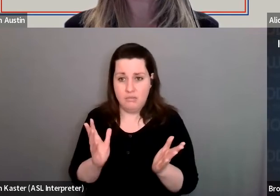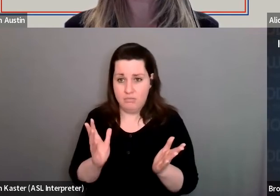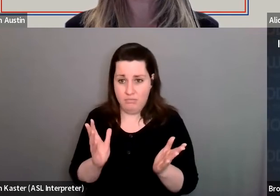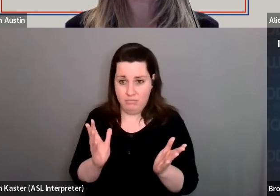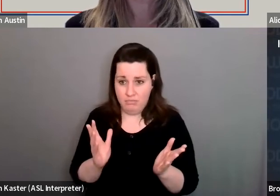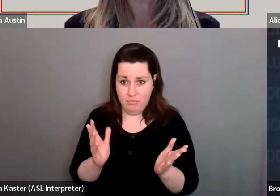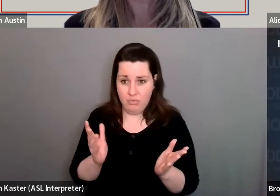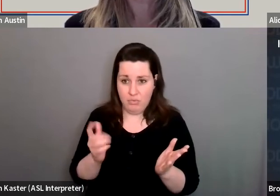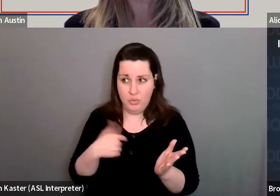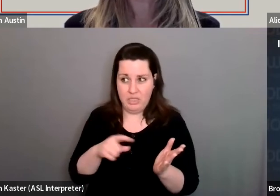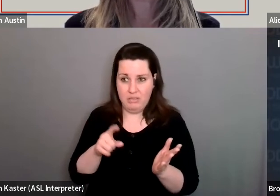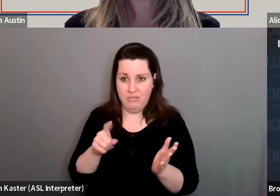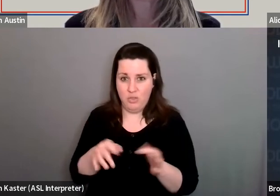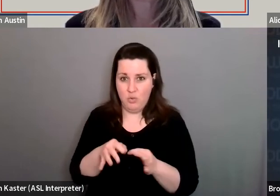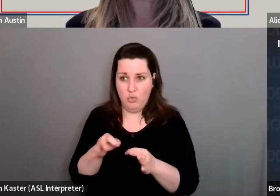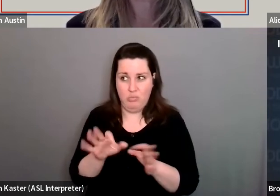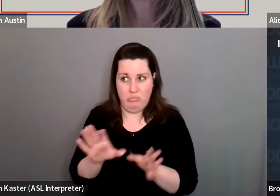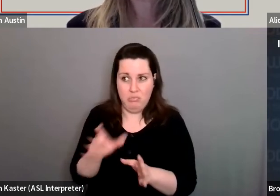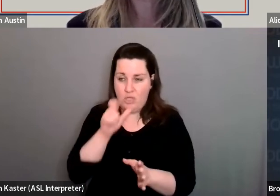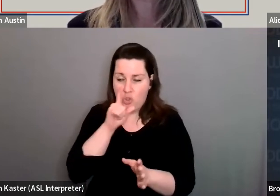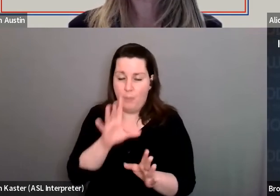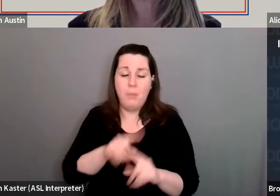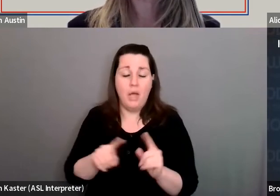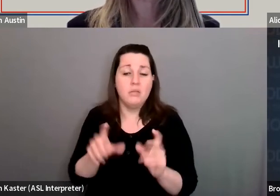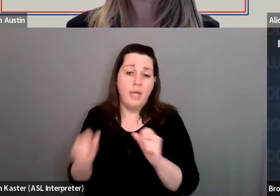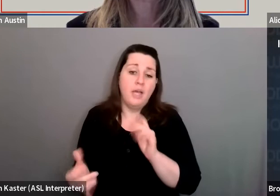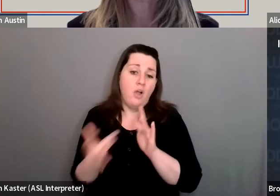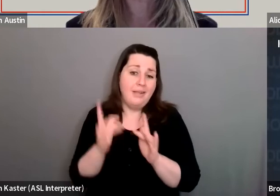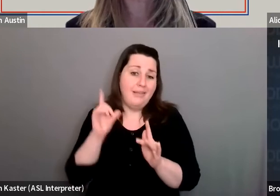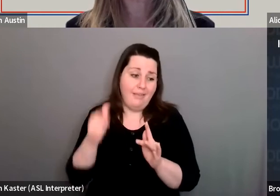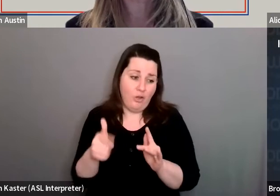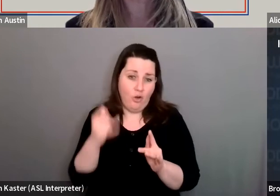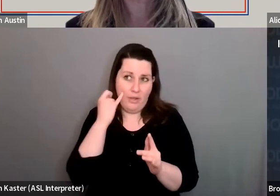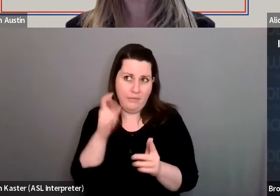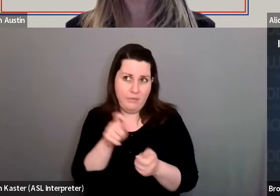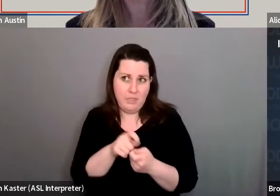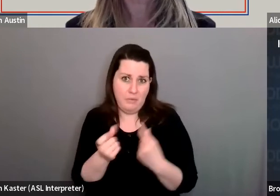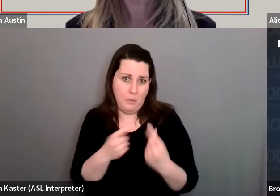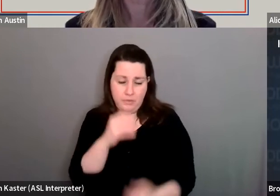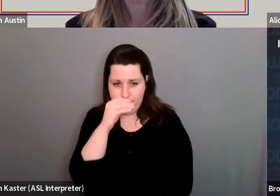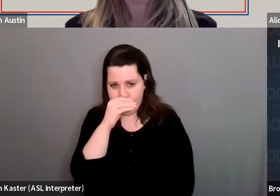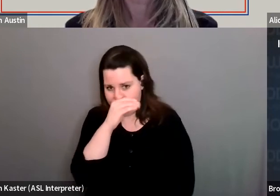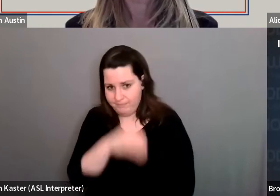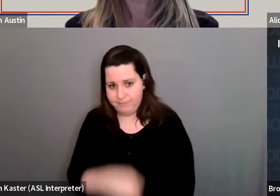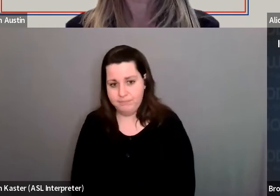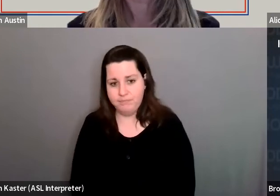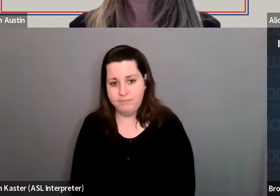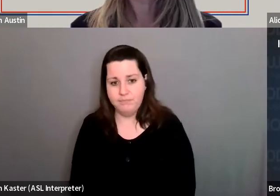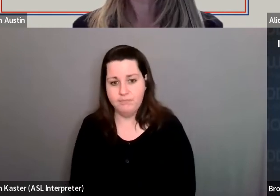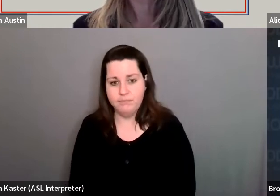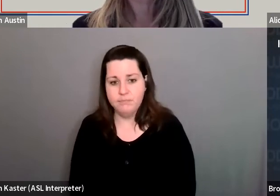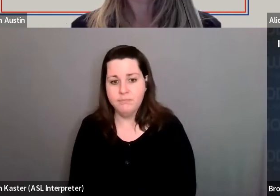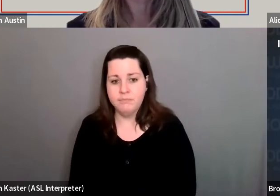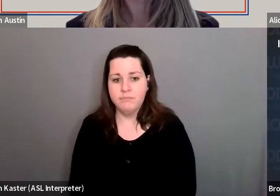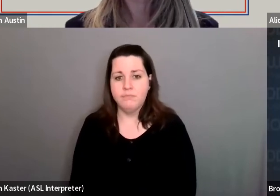need to defer that. But you can certainly reach out to us if you have a specific question on that. And is there a